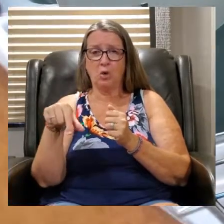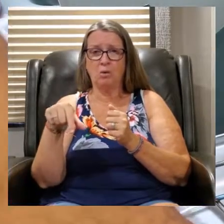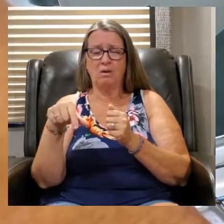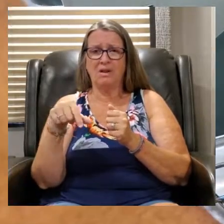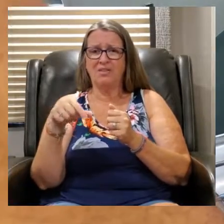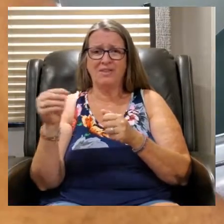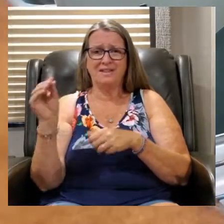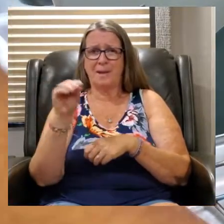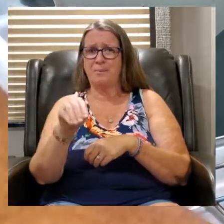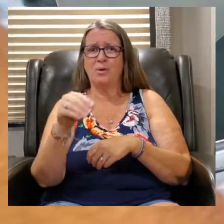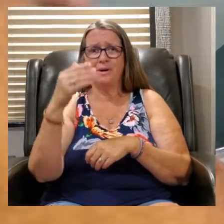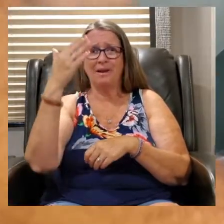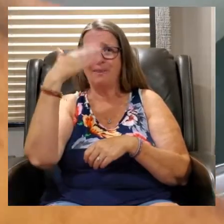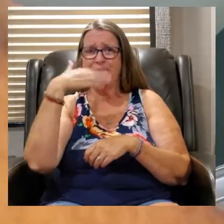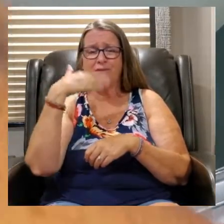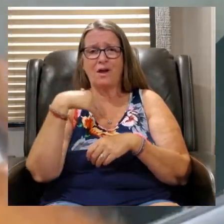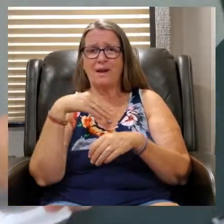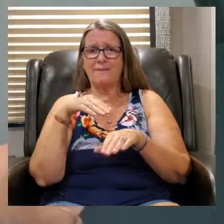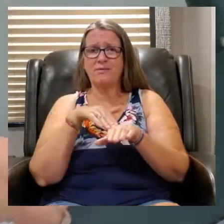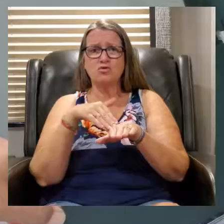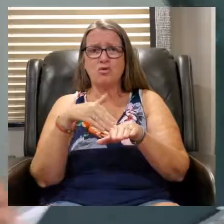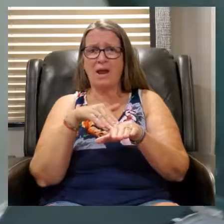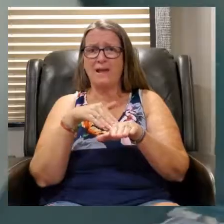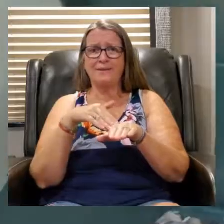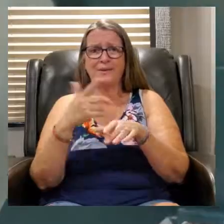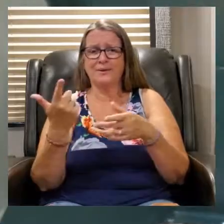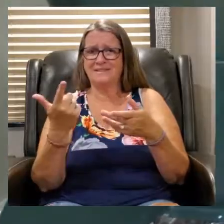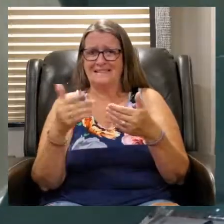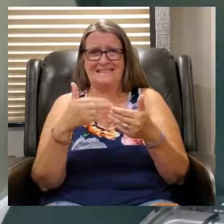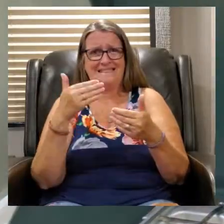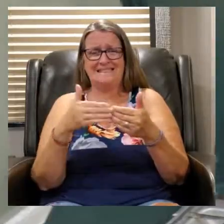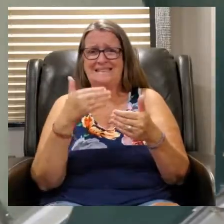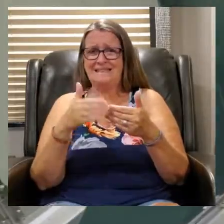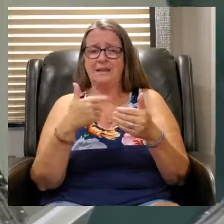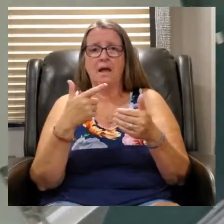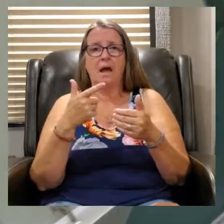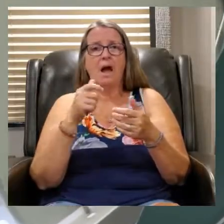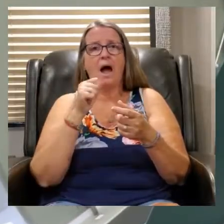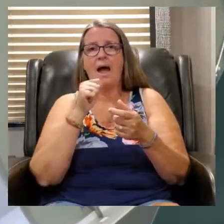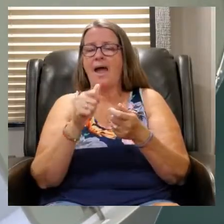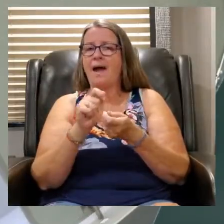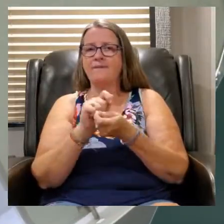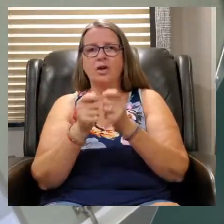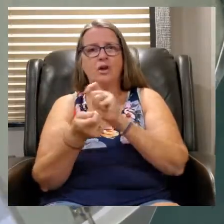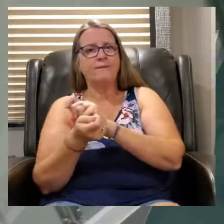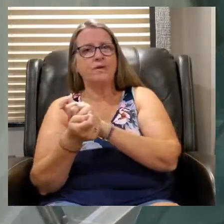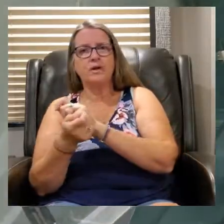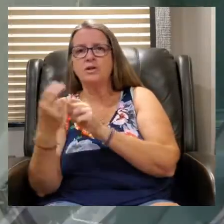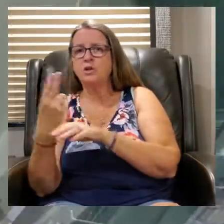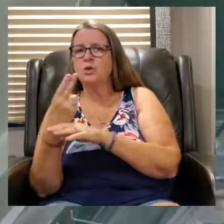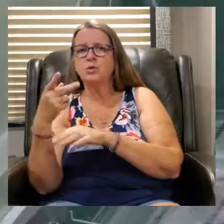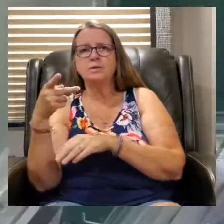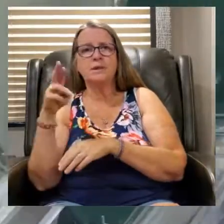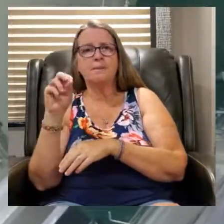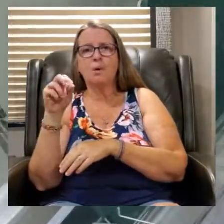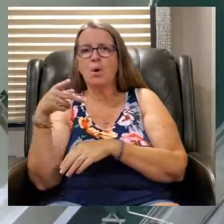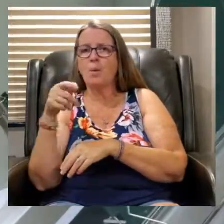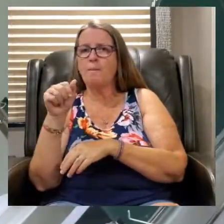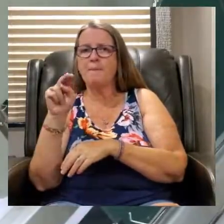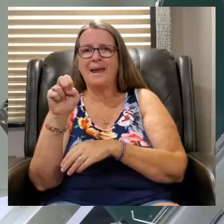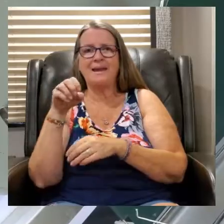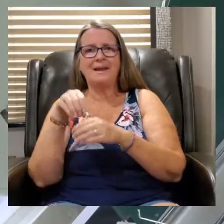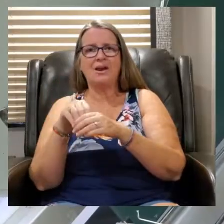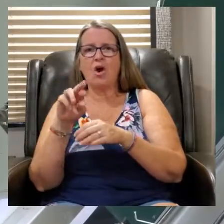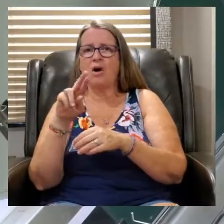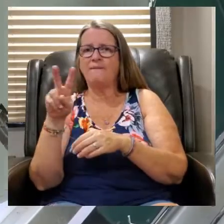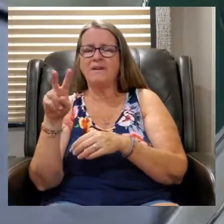can store in the front hatch. It's teeny, takes up no room, and I haven't converted it over to using the propane in